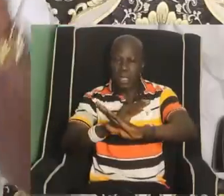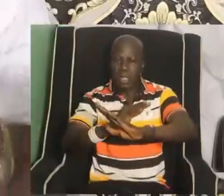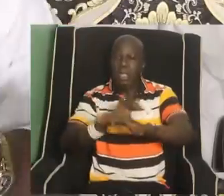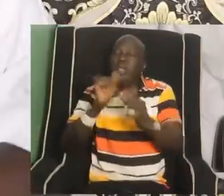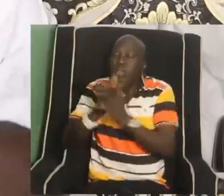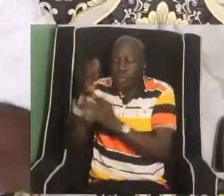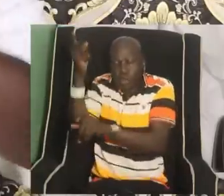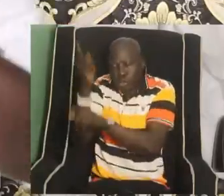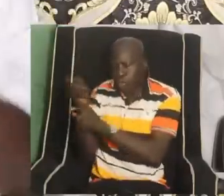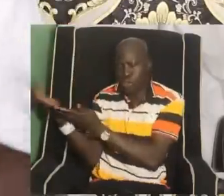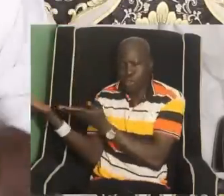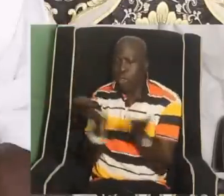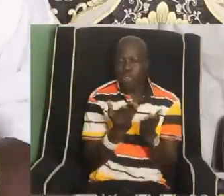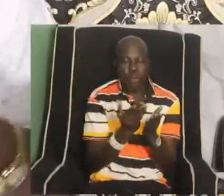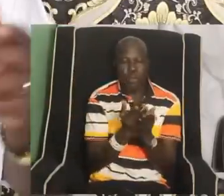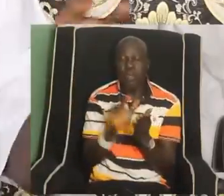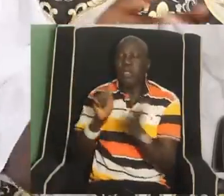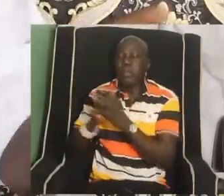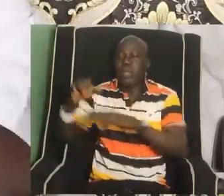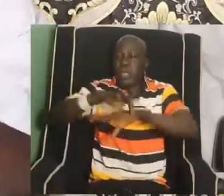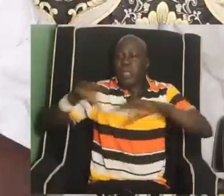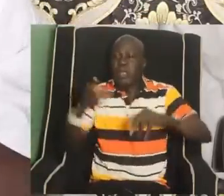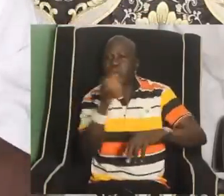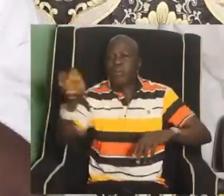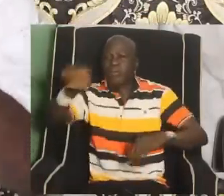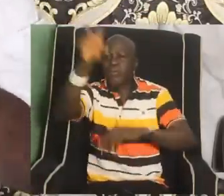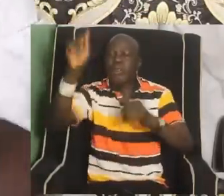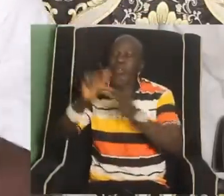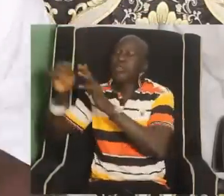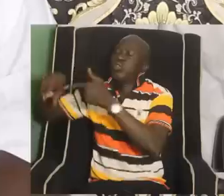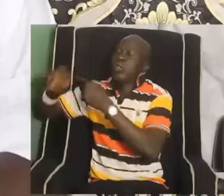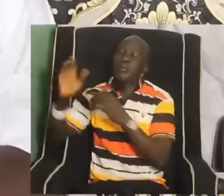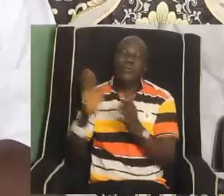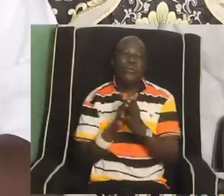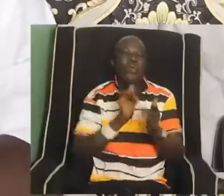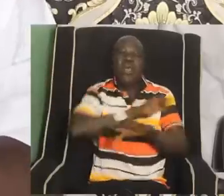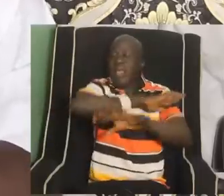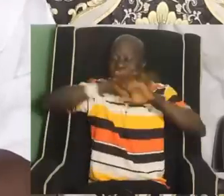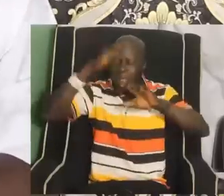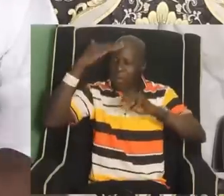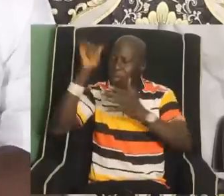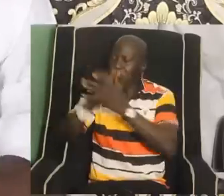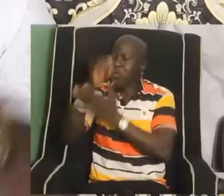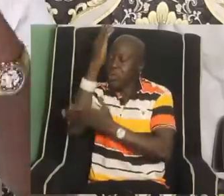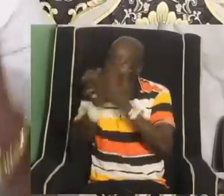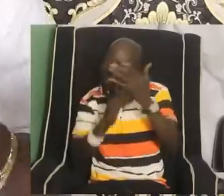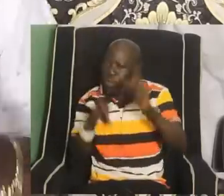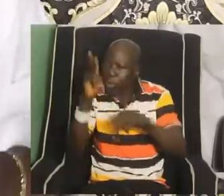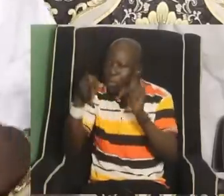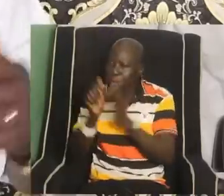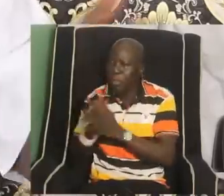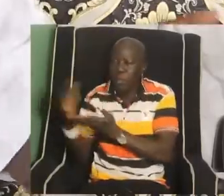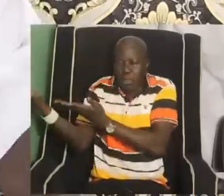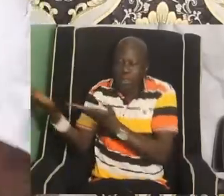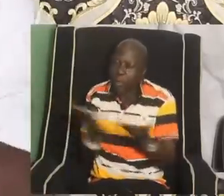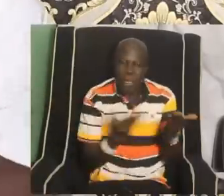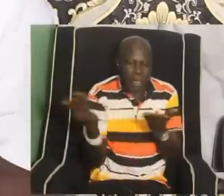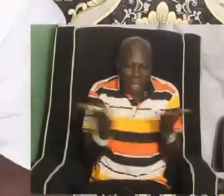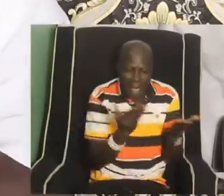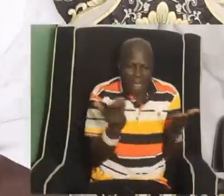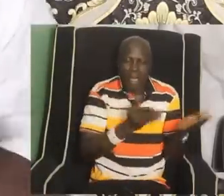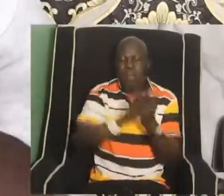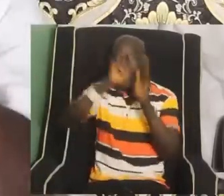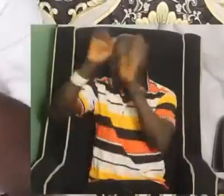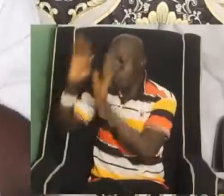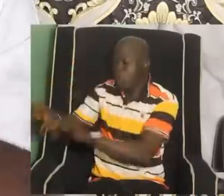gbe passport dani won your travel. You just hold your passport, you didn't allow you to travel. I mo yo ku lo ti gbe o te gbe ojule. A lot of men are